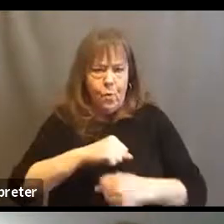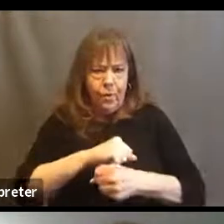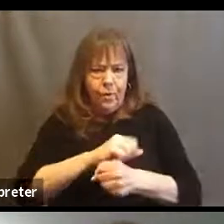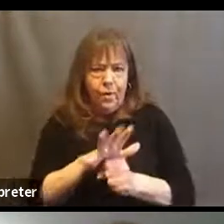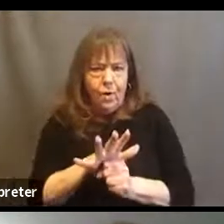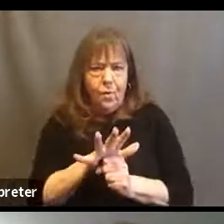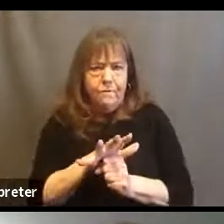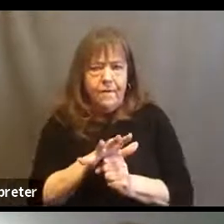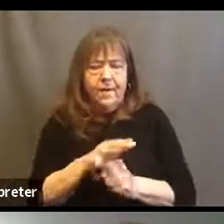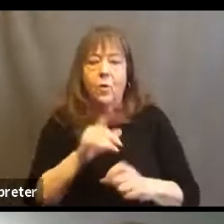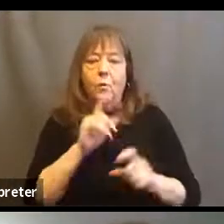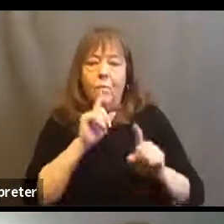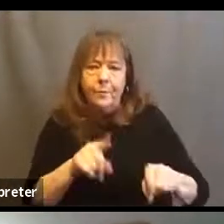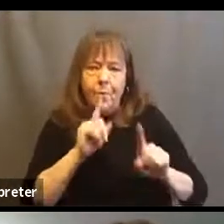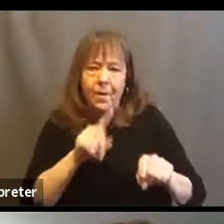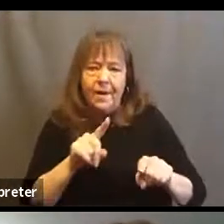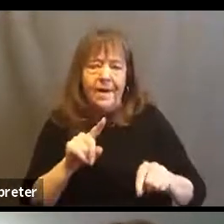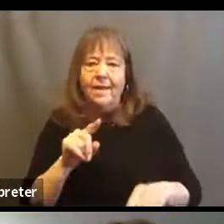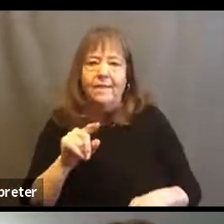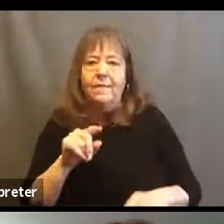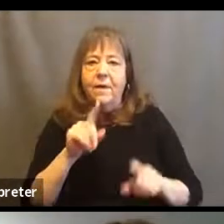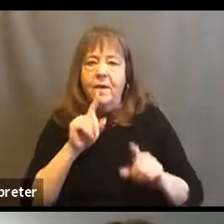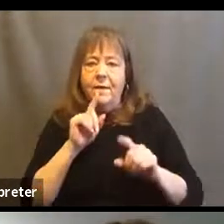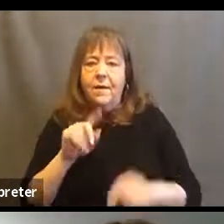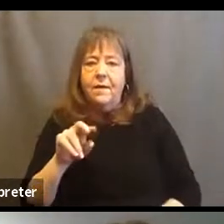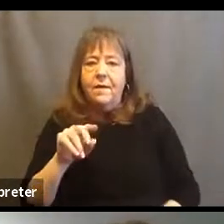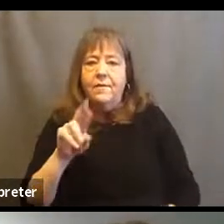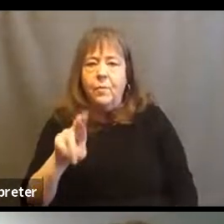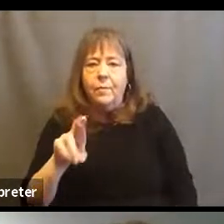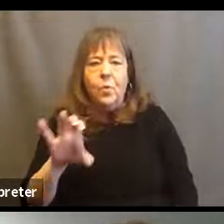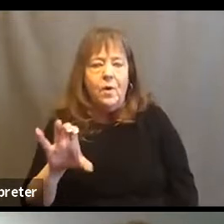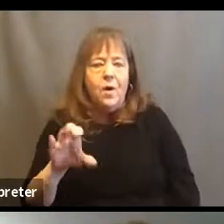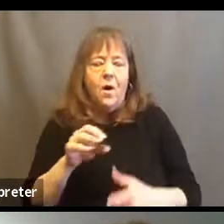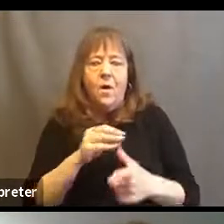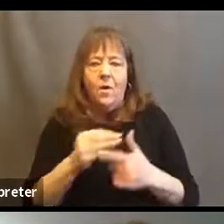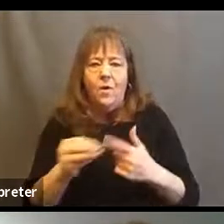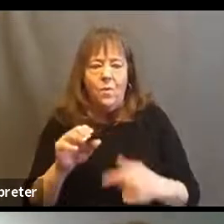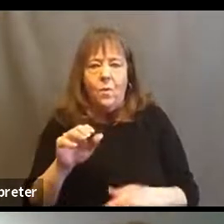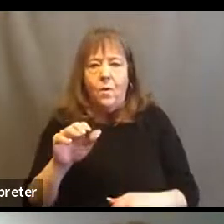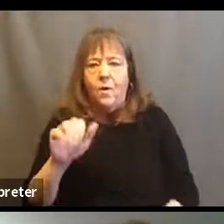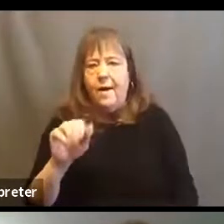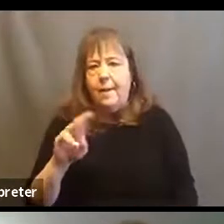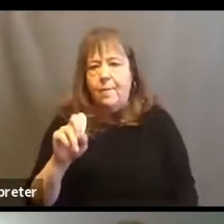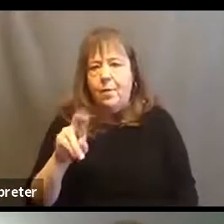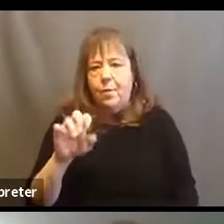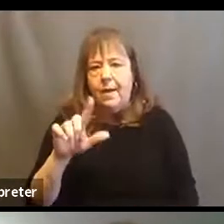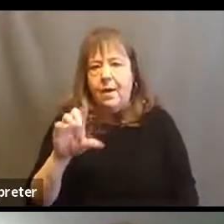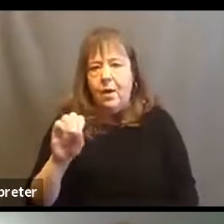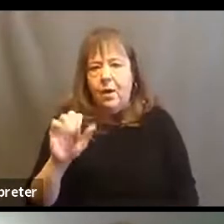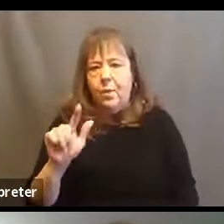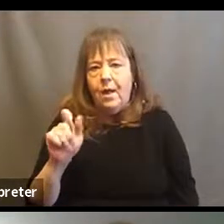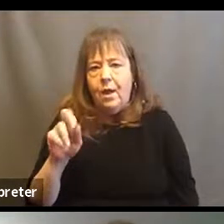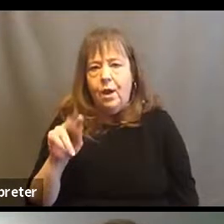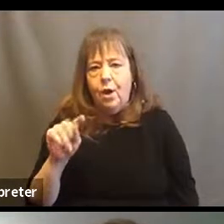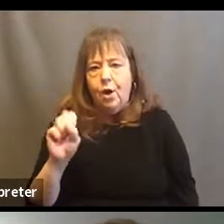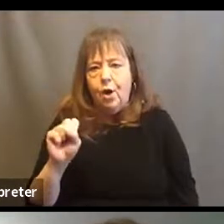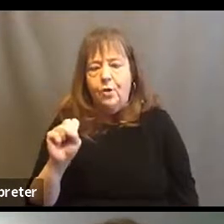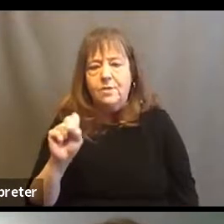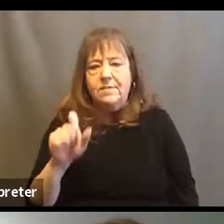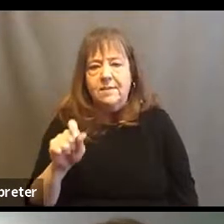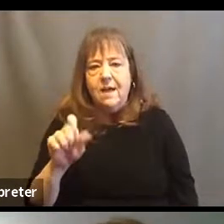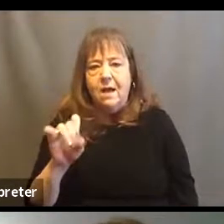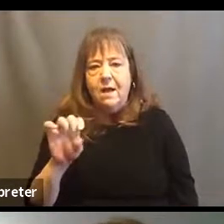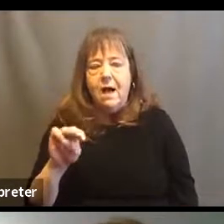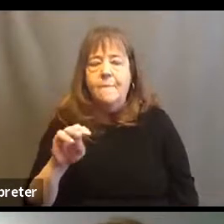whether it be reporting through the report card or updating the COVID-19 dashboard on the Amarillo Alerts website, will the